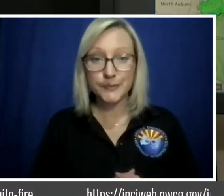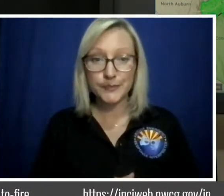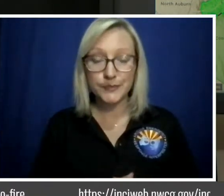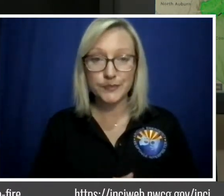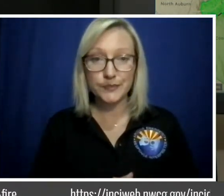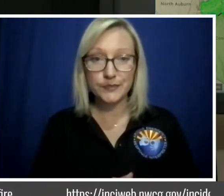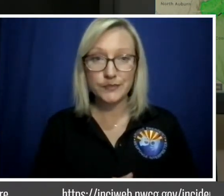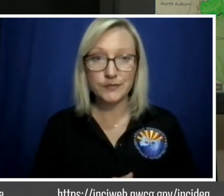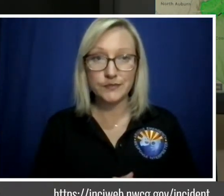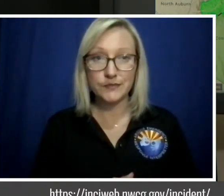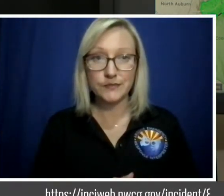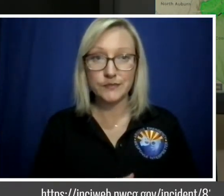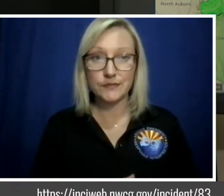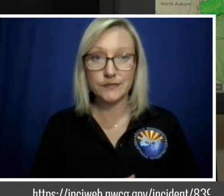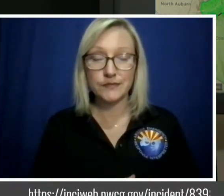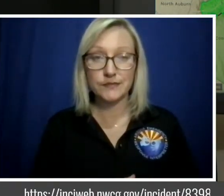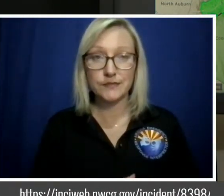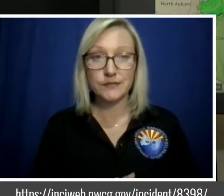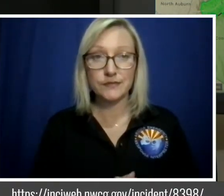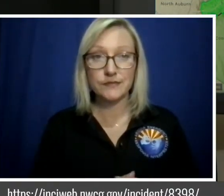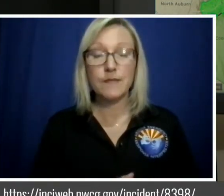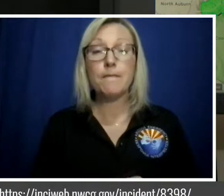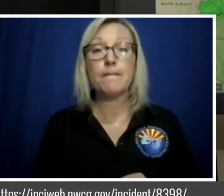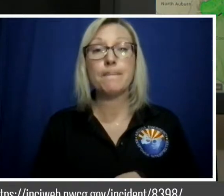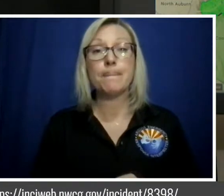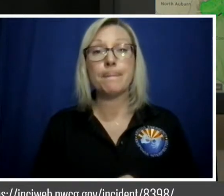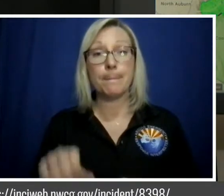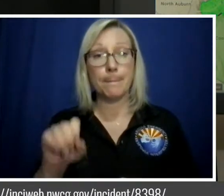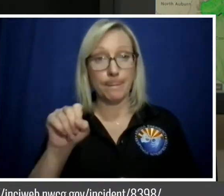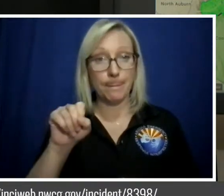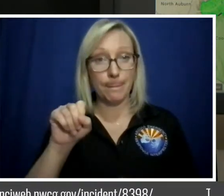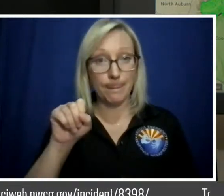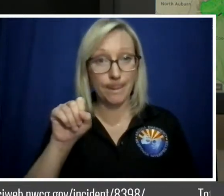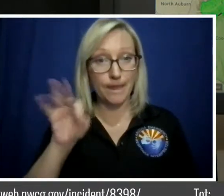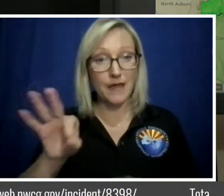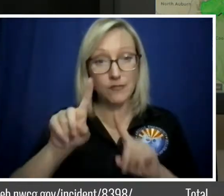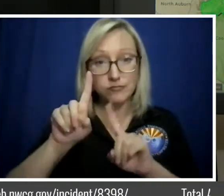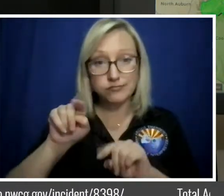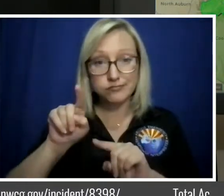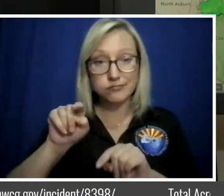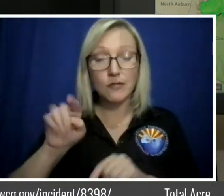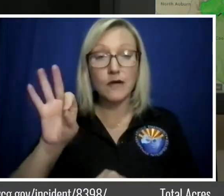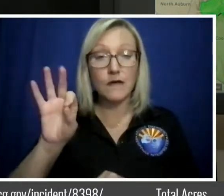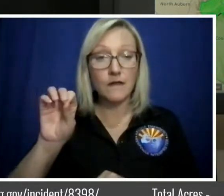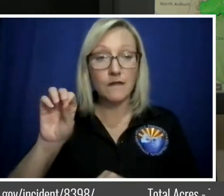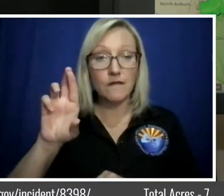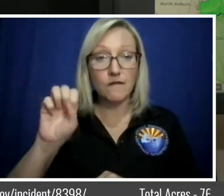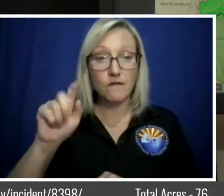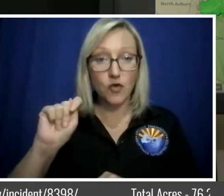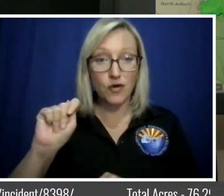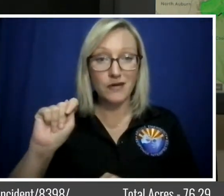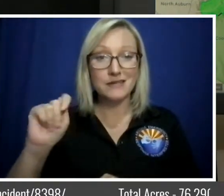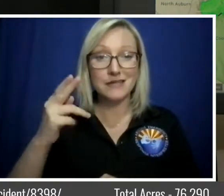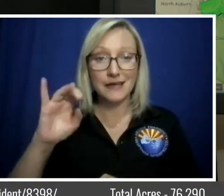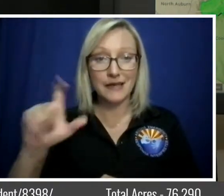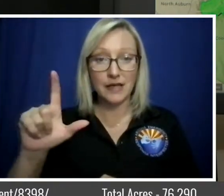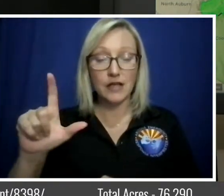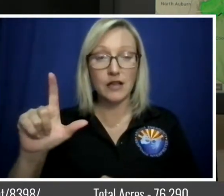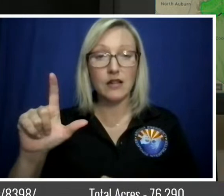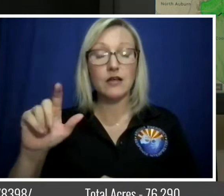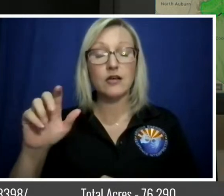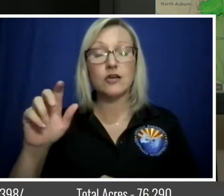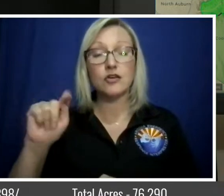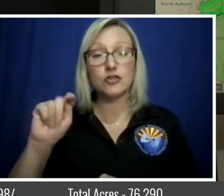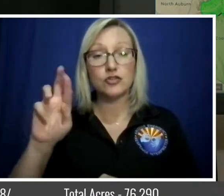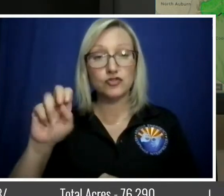If you are a regular at the Forest Hill Transfer Station, they are taking solid waste at the